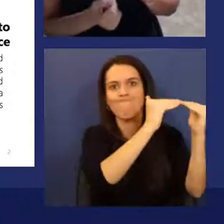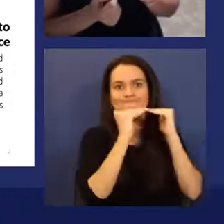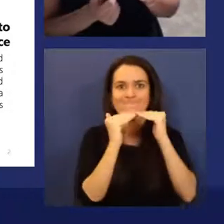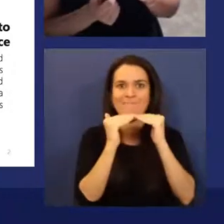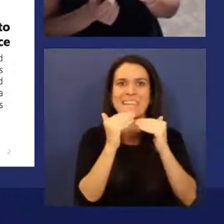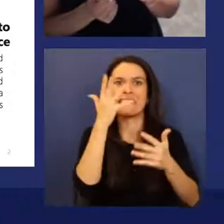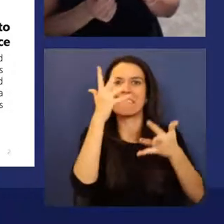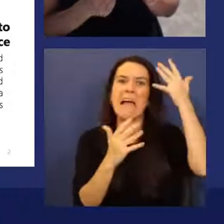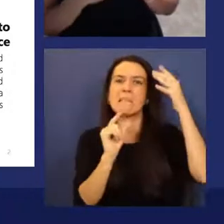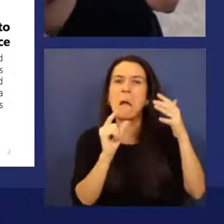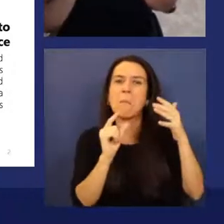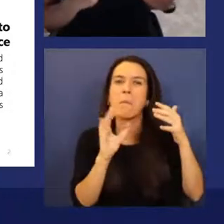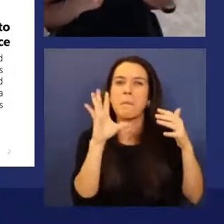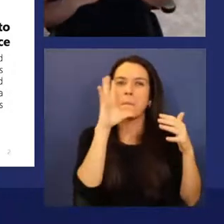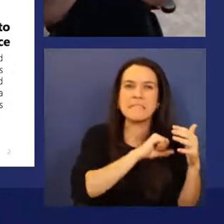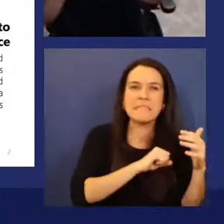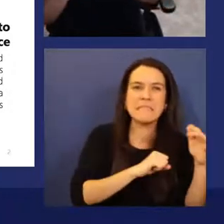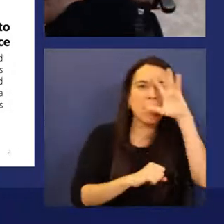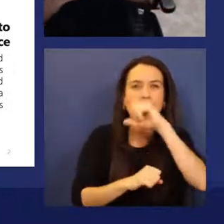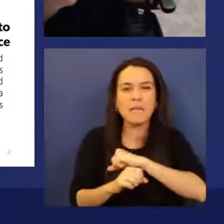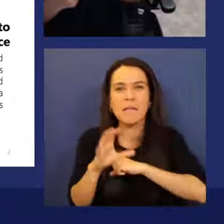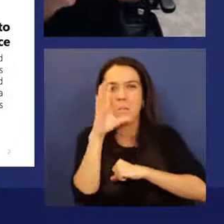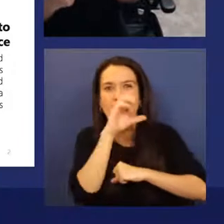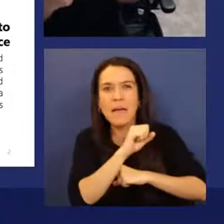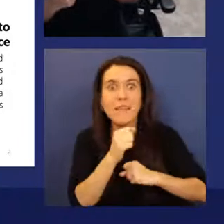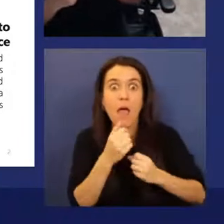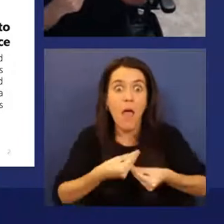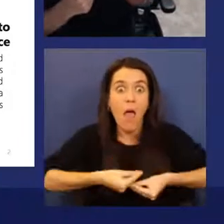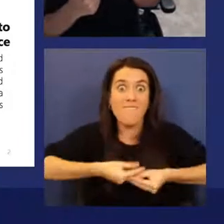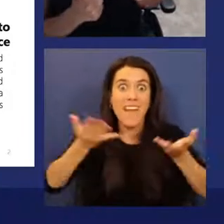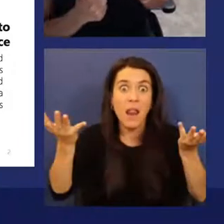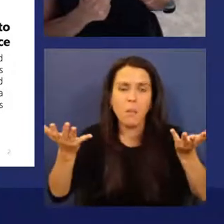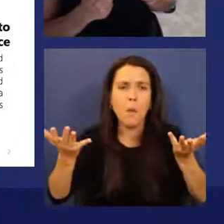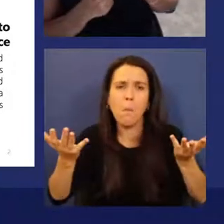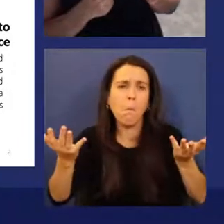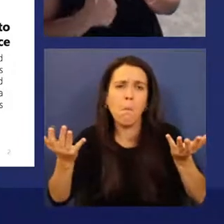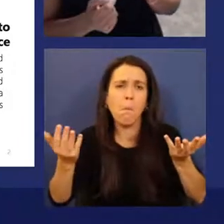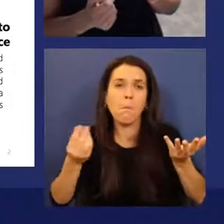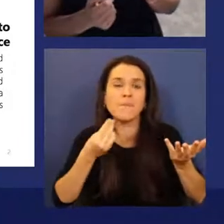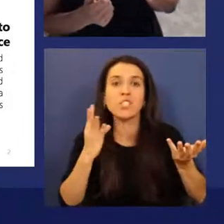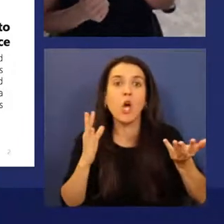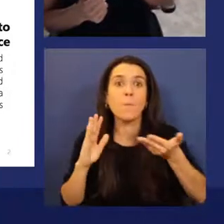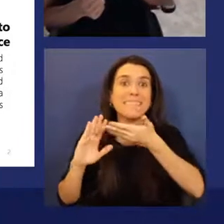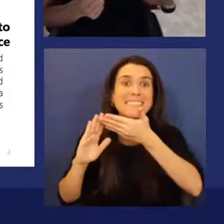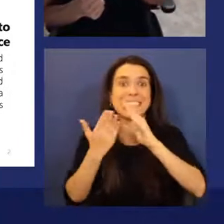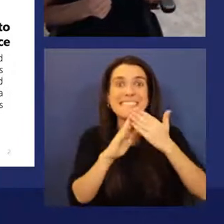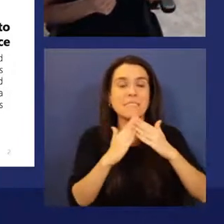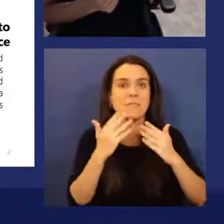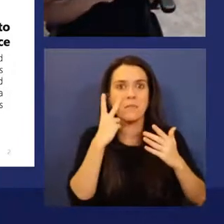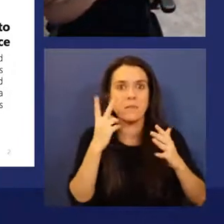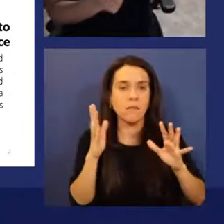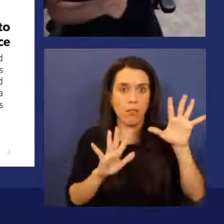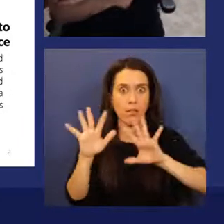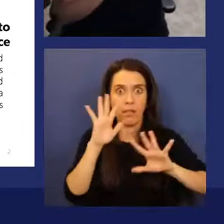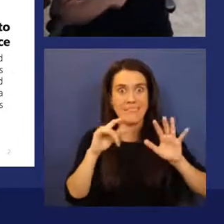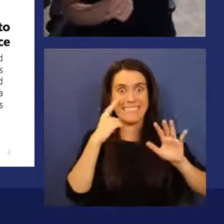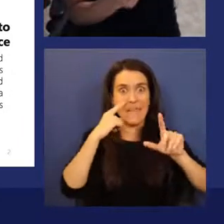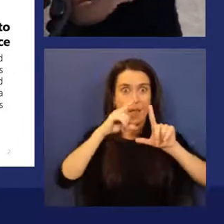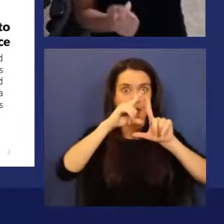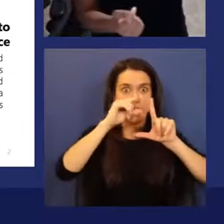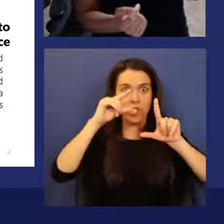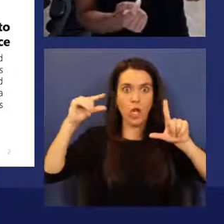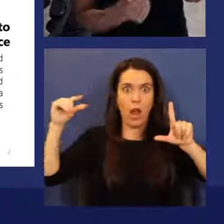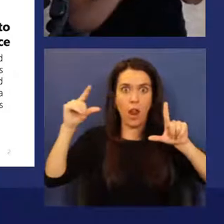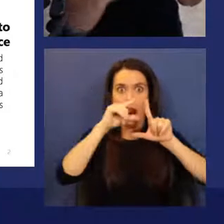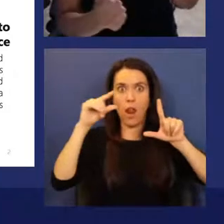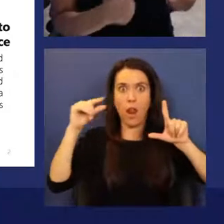was actually available. And most of the cities were actually dealing with digitizing the data. And once the data